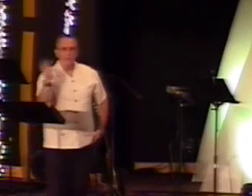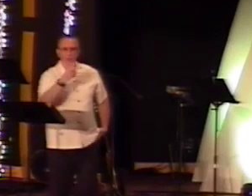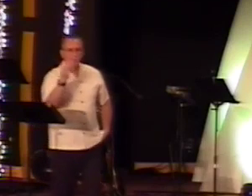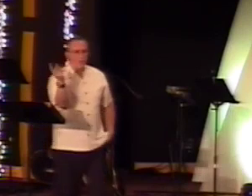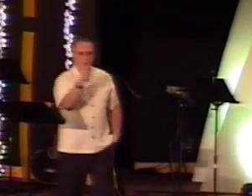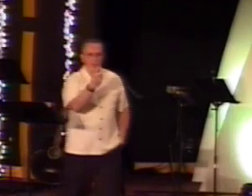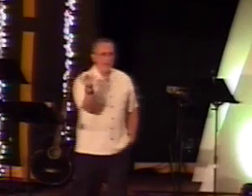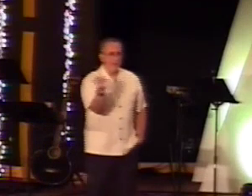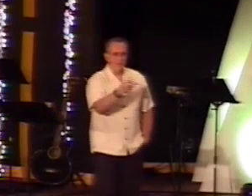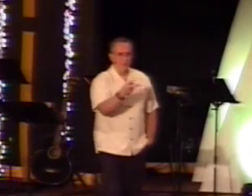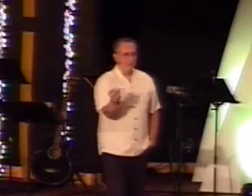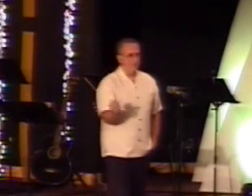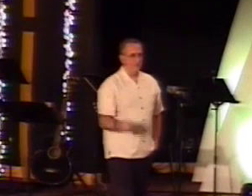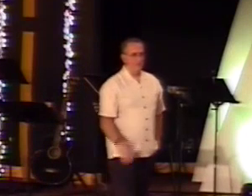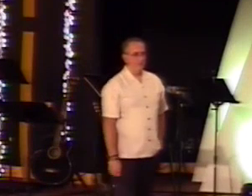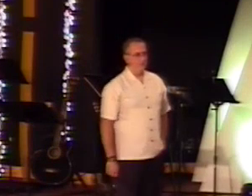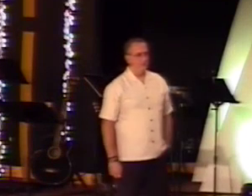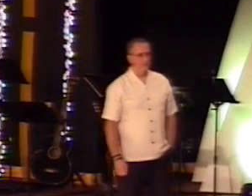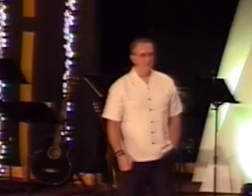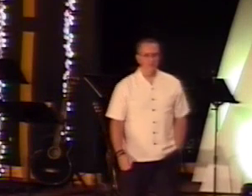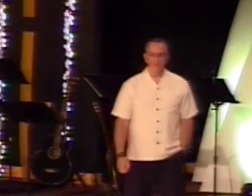You can only be in one of two kingdoms.